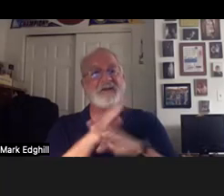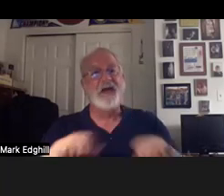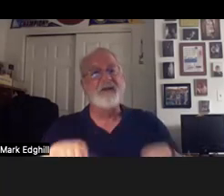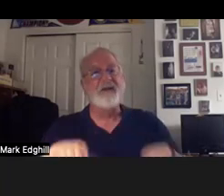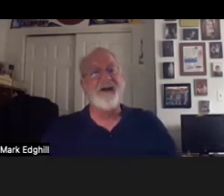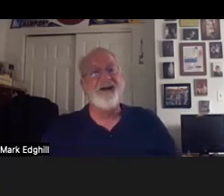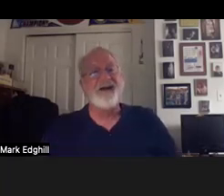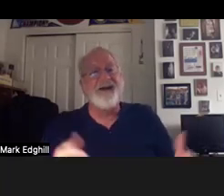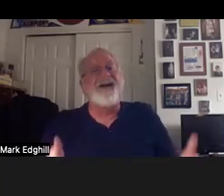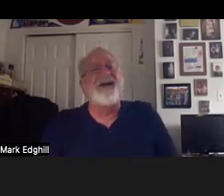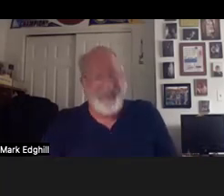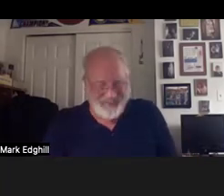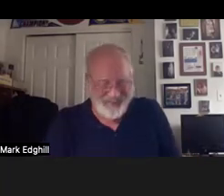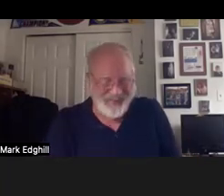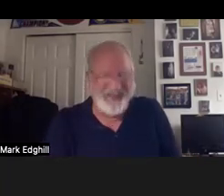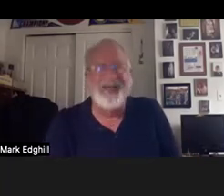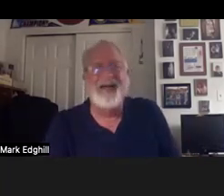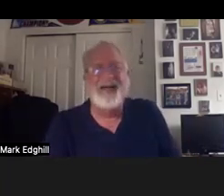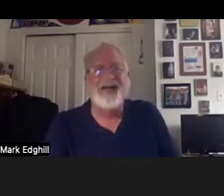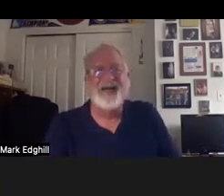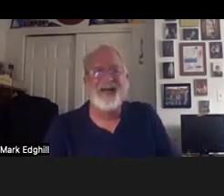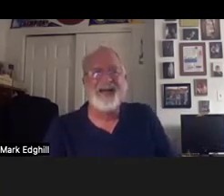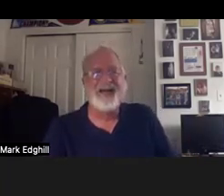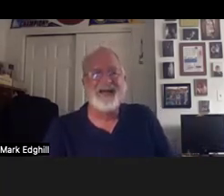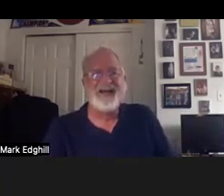It's quiet. It's quiet.